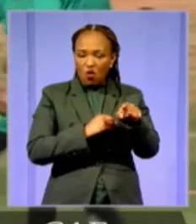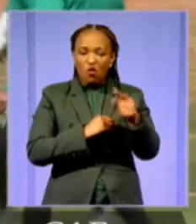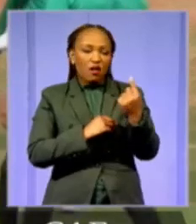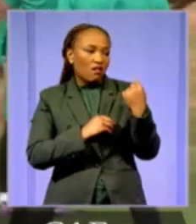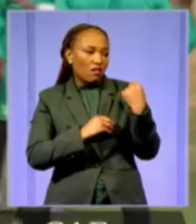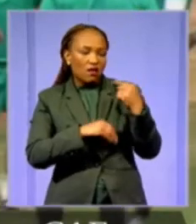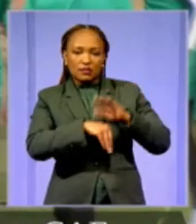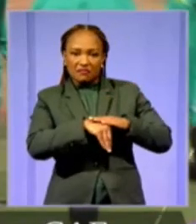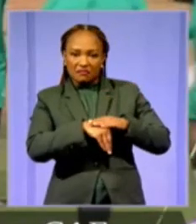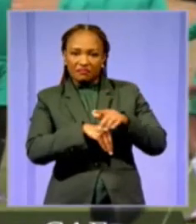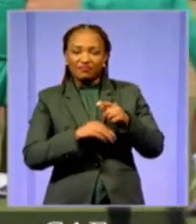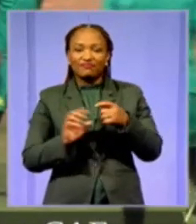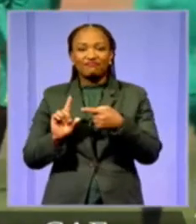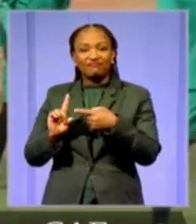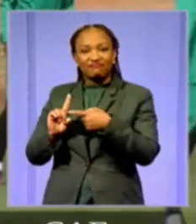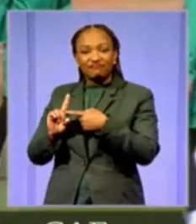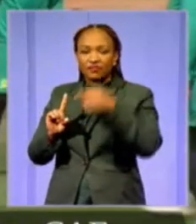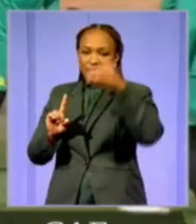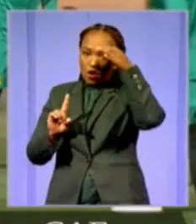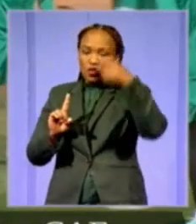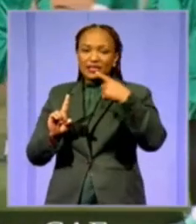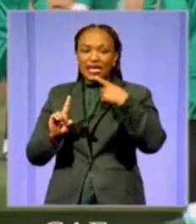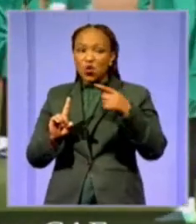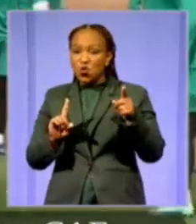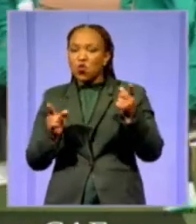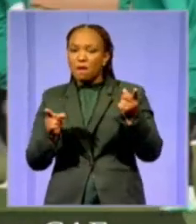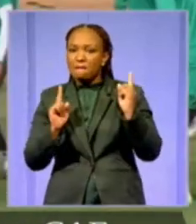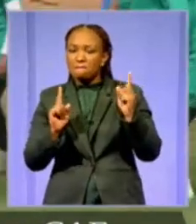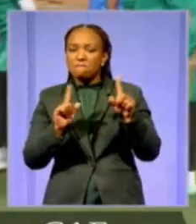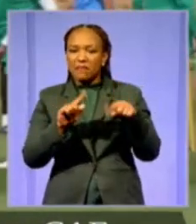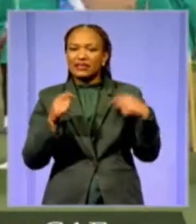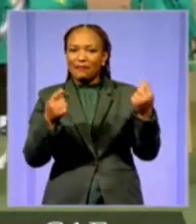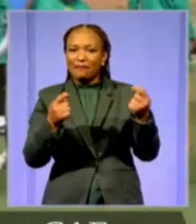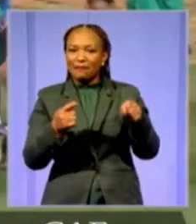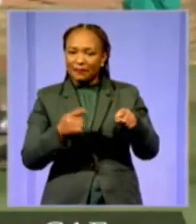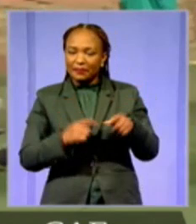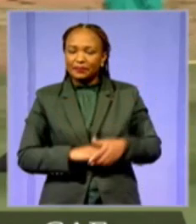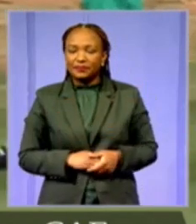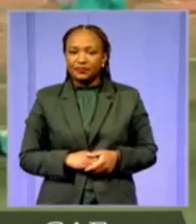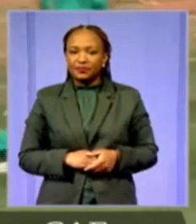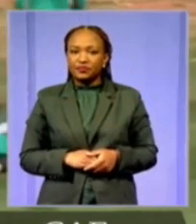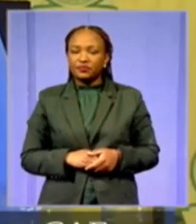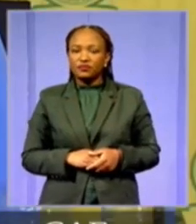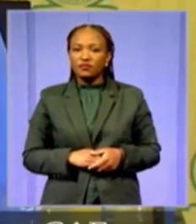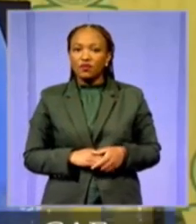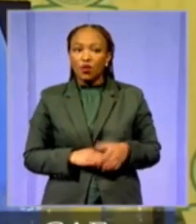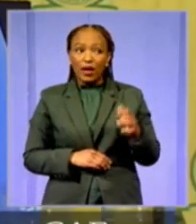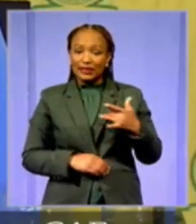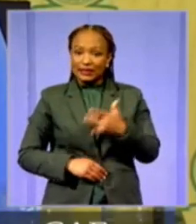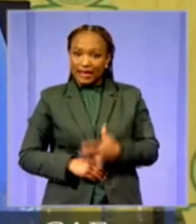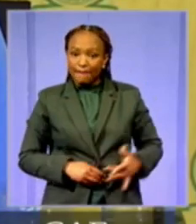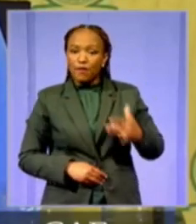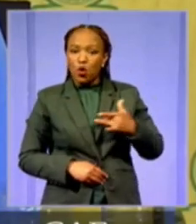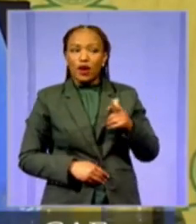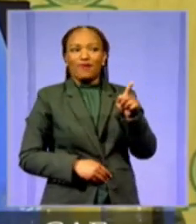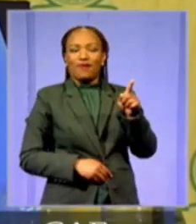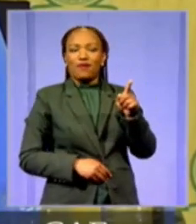fetileng. Nciti a re setlhopha se se matshosetsi. We are playing against the champions of Swaziland,